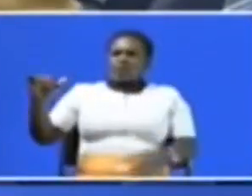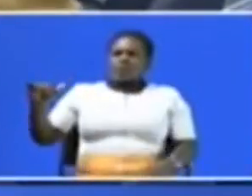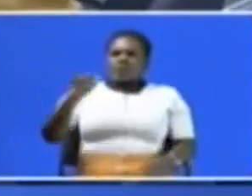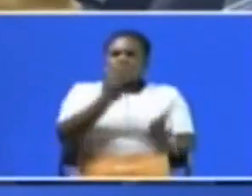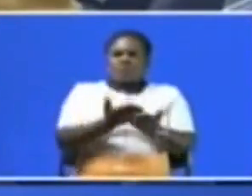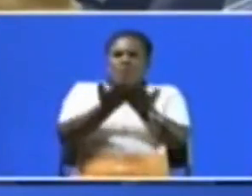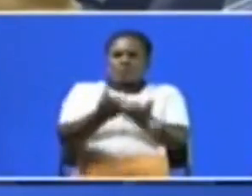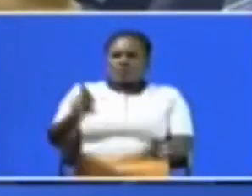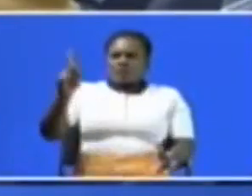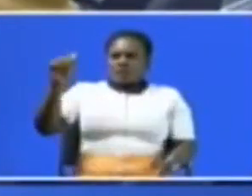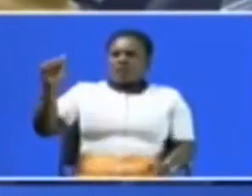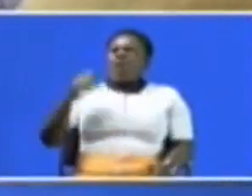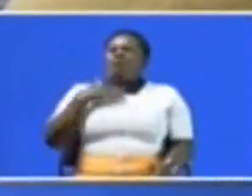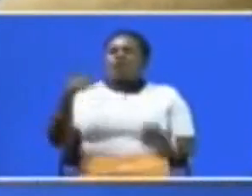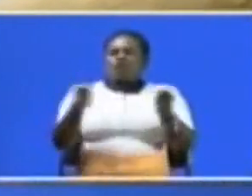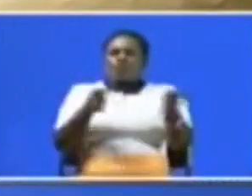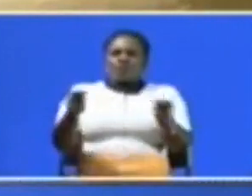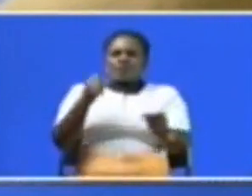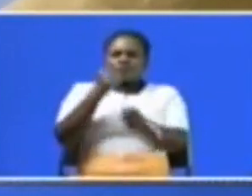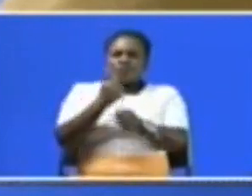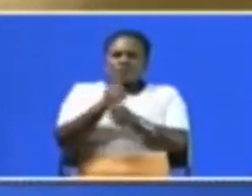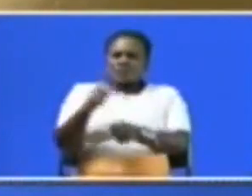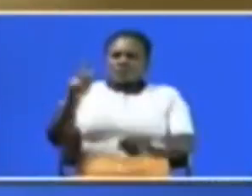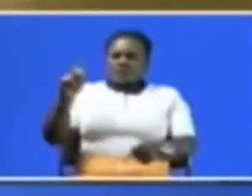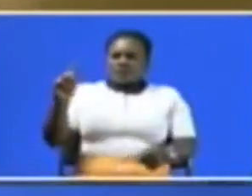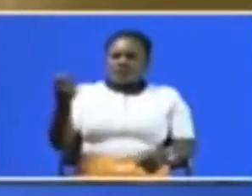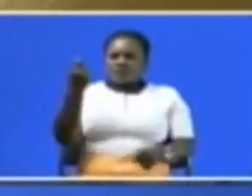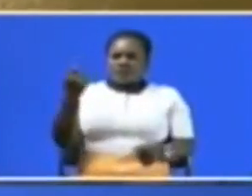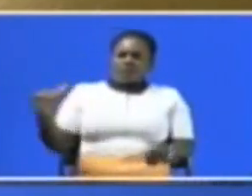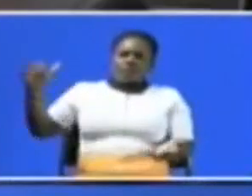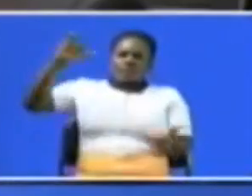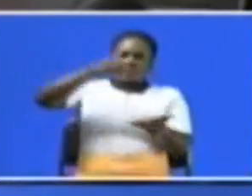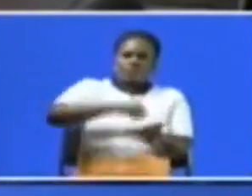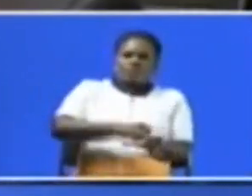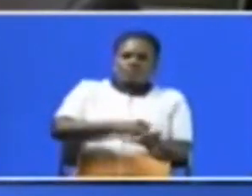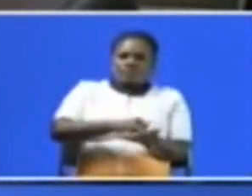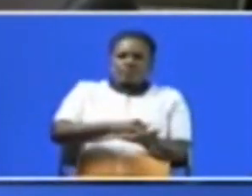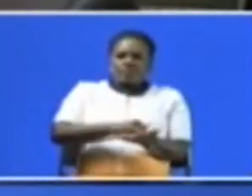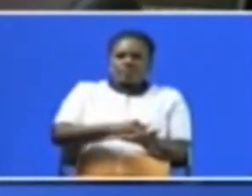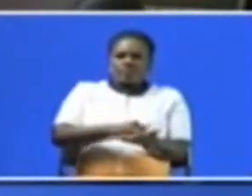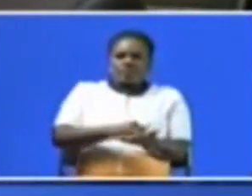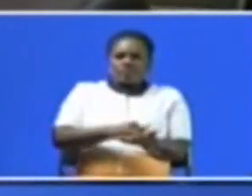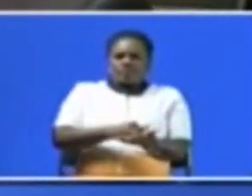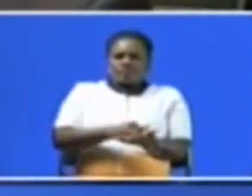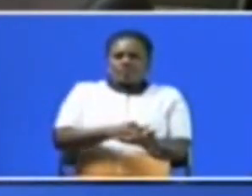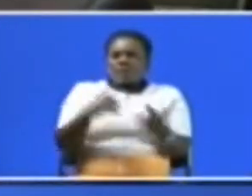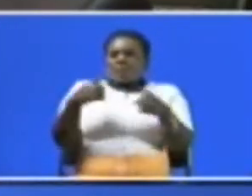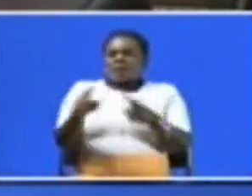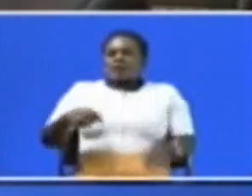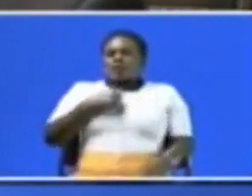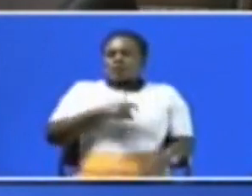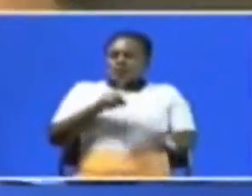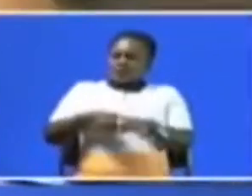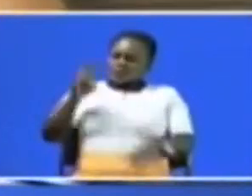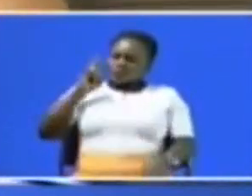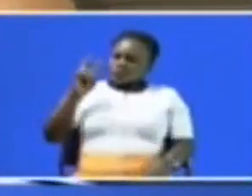proposal to Kenya Airports Authority seeking to manage operations at Jomo Kenyatta International Airport. The government gave 4 billion to Kenya Airways, but unfortunately,